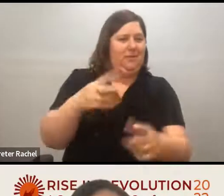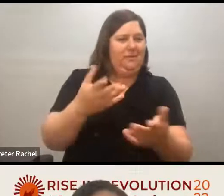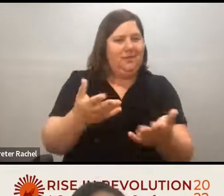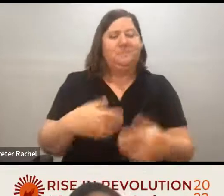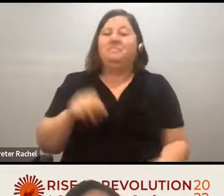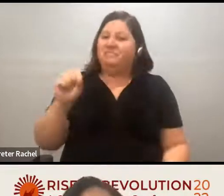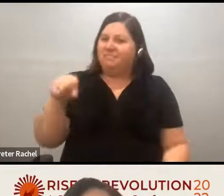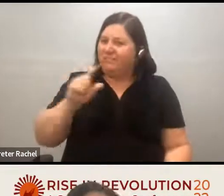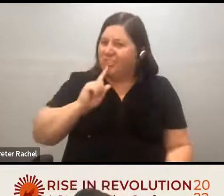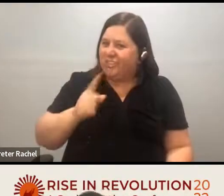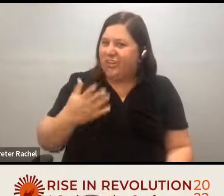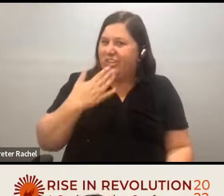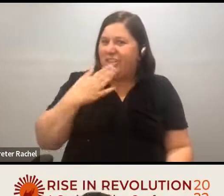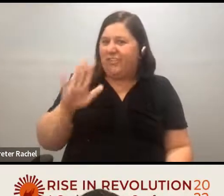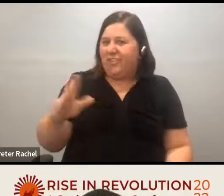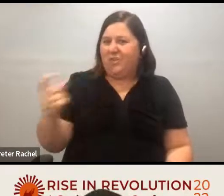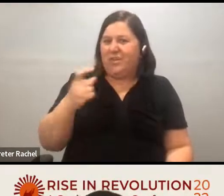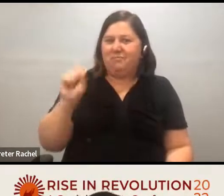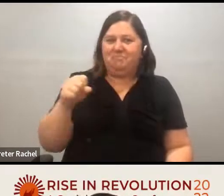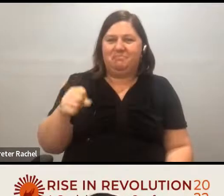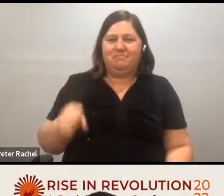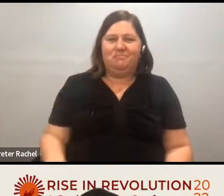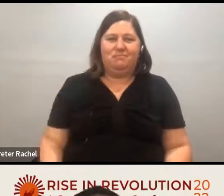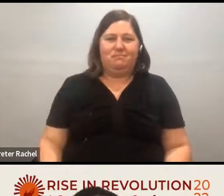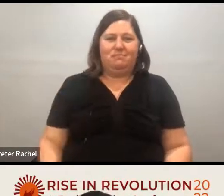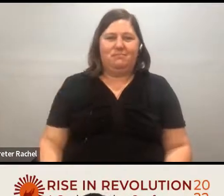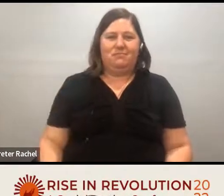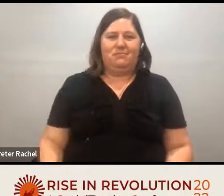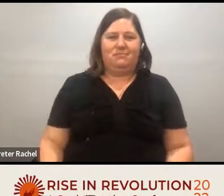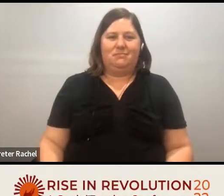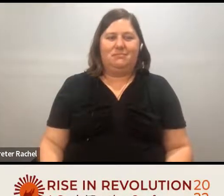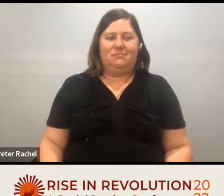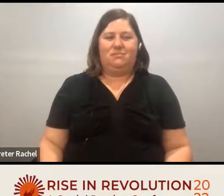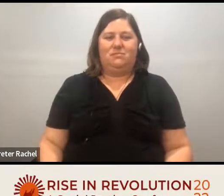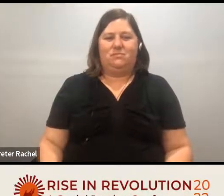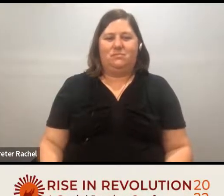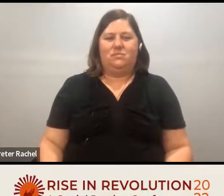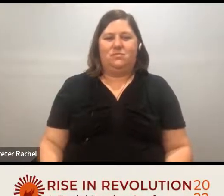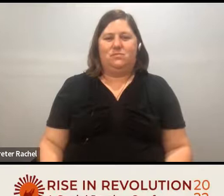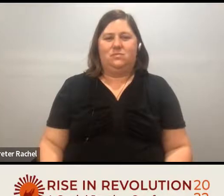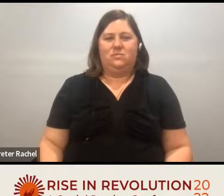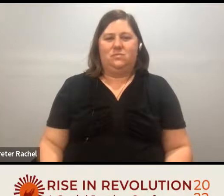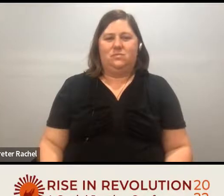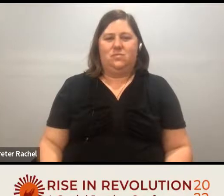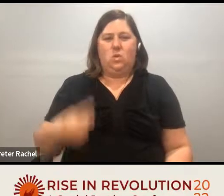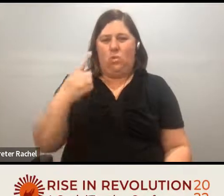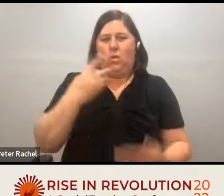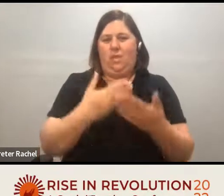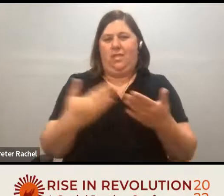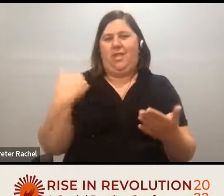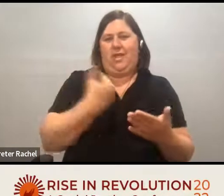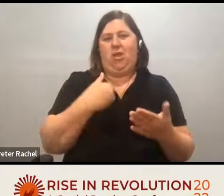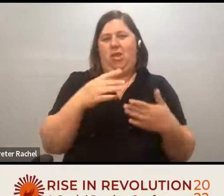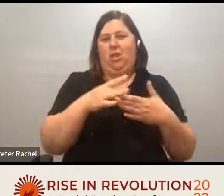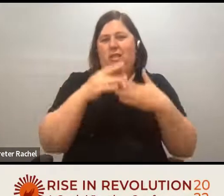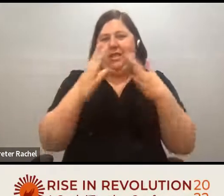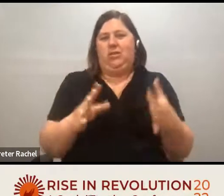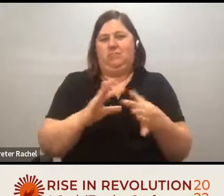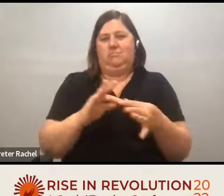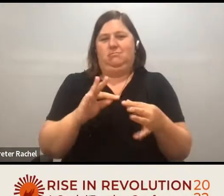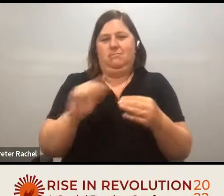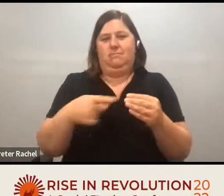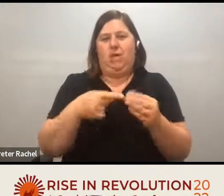Sure. Yeah, thank you for that question. I think that one thing that I hear our leaders talk about a lot is that